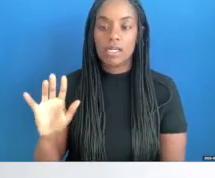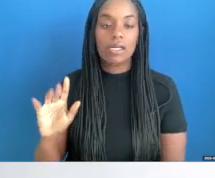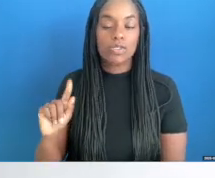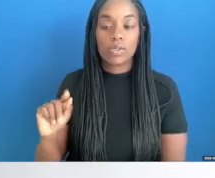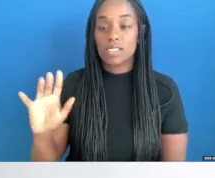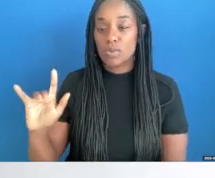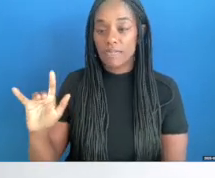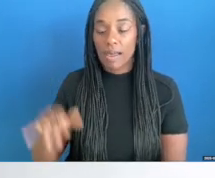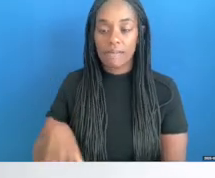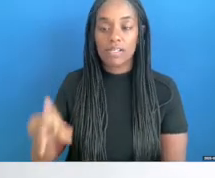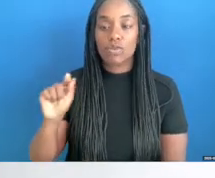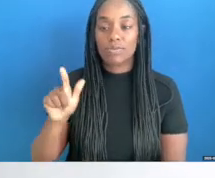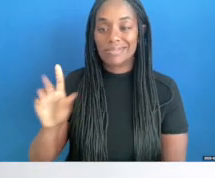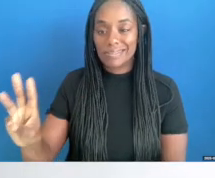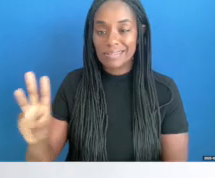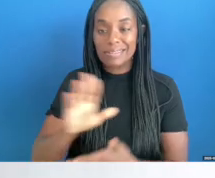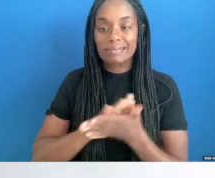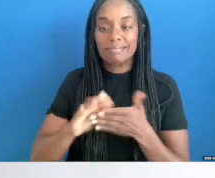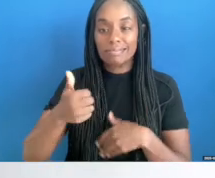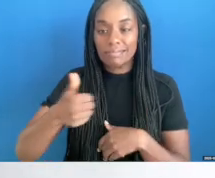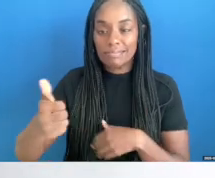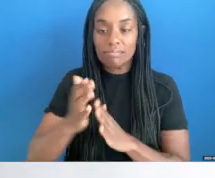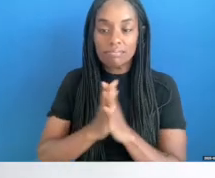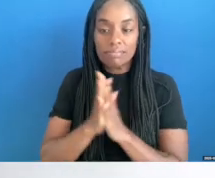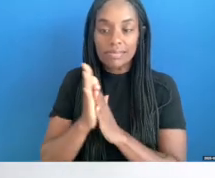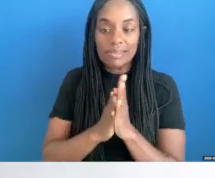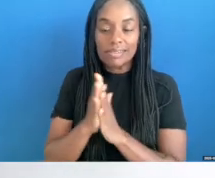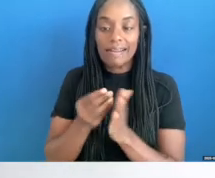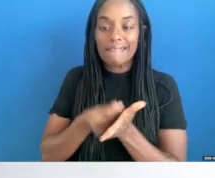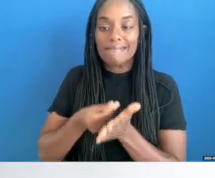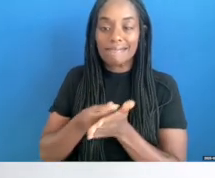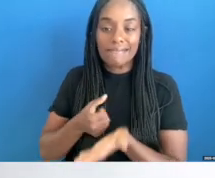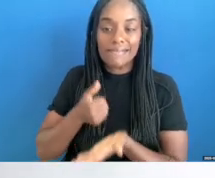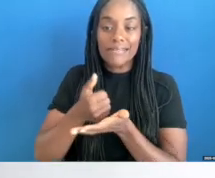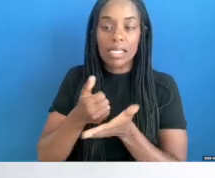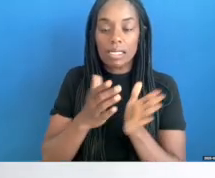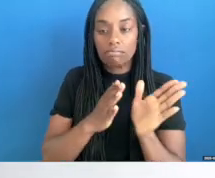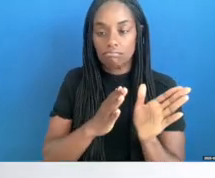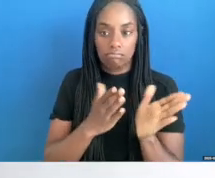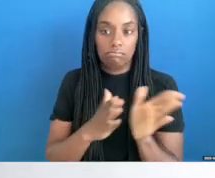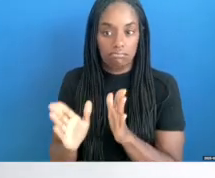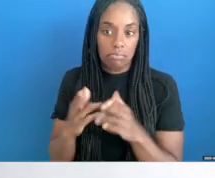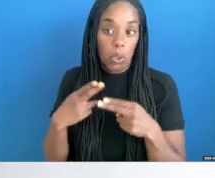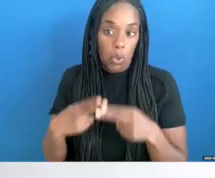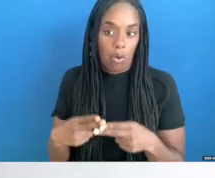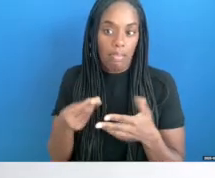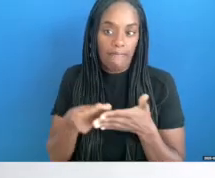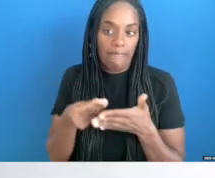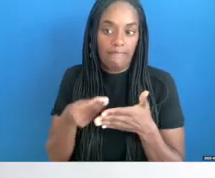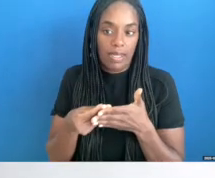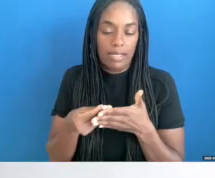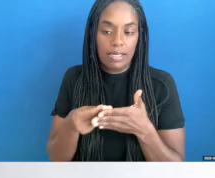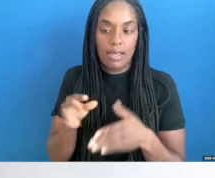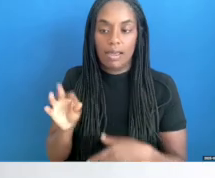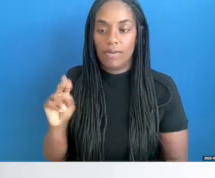2025-26 Clean Transportation Incentives Funding Plan, also known as the Funding Plan.